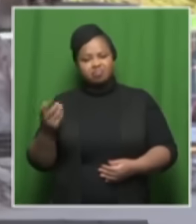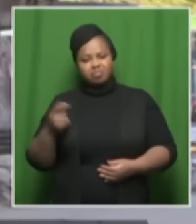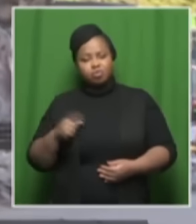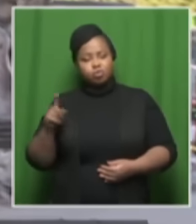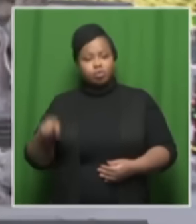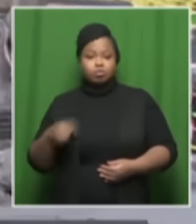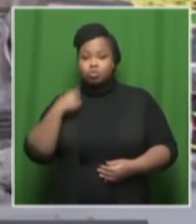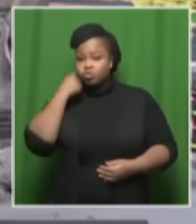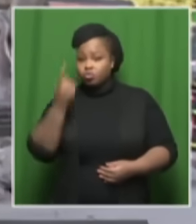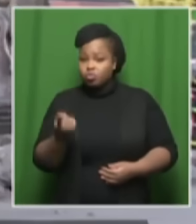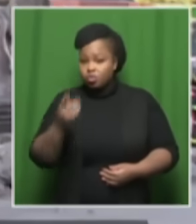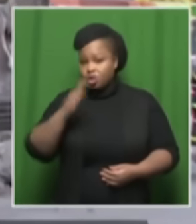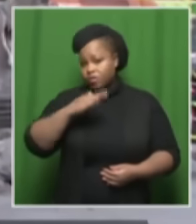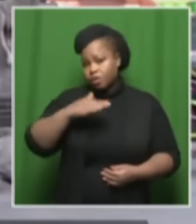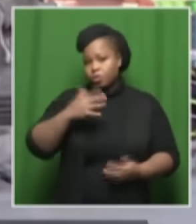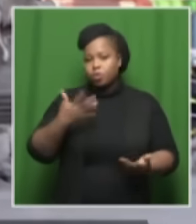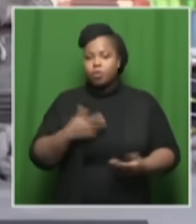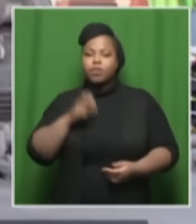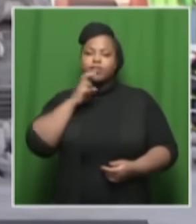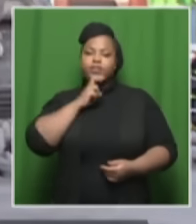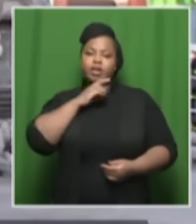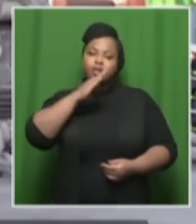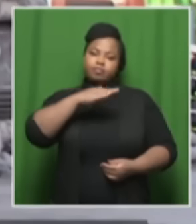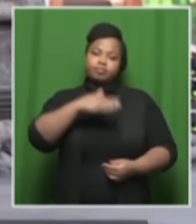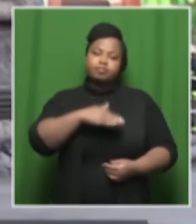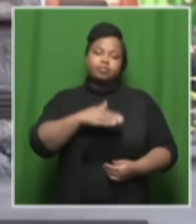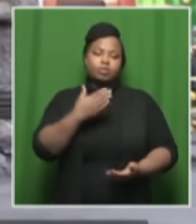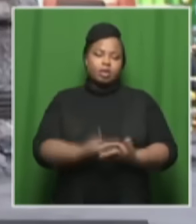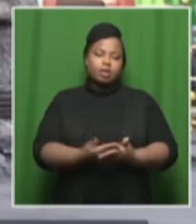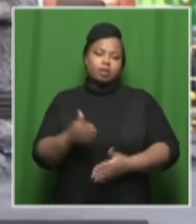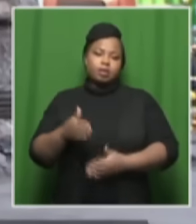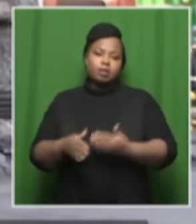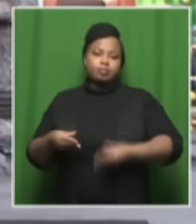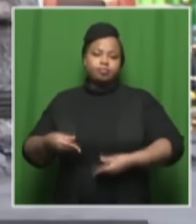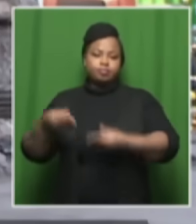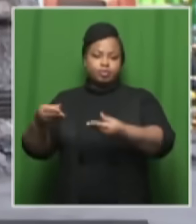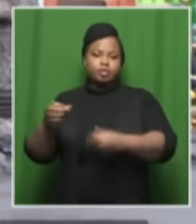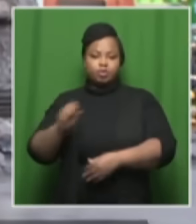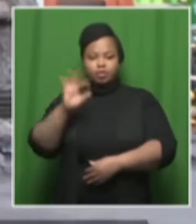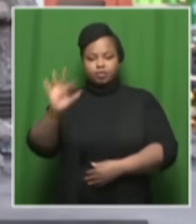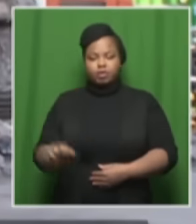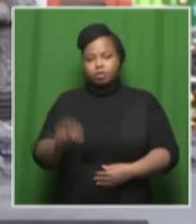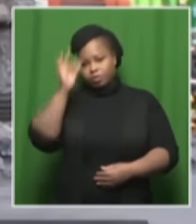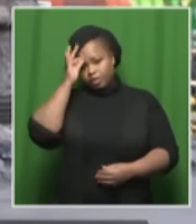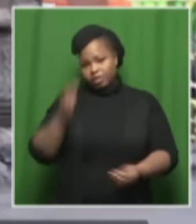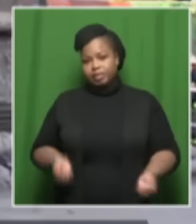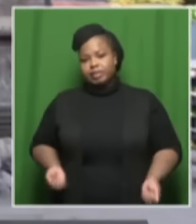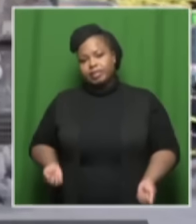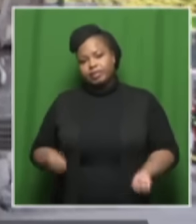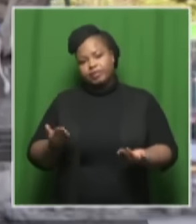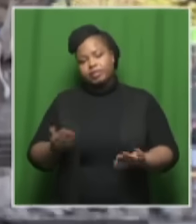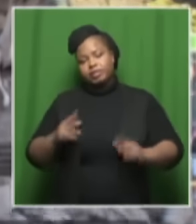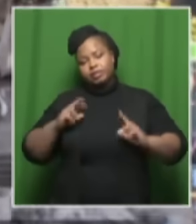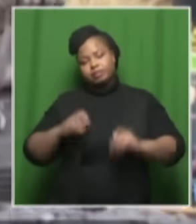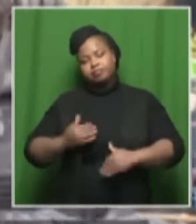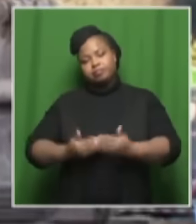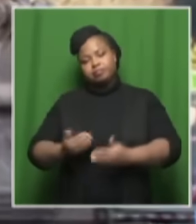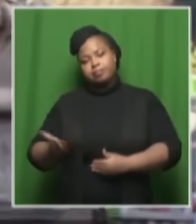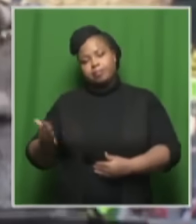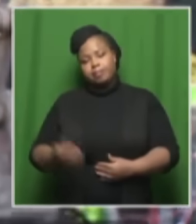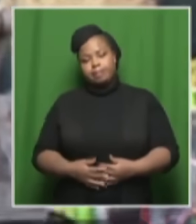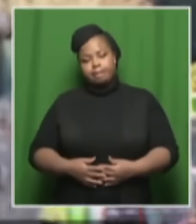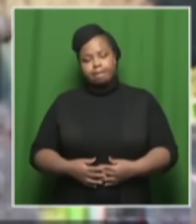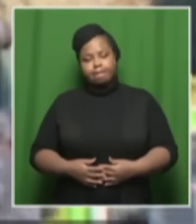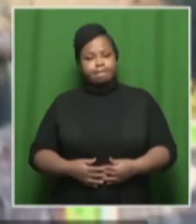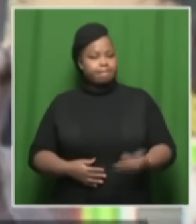by tomorrow afternoon, Friday afternoon, that we should be able to hand the site over to the South African Police Services for the further processing. When